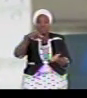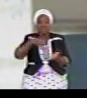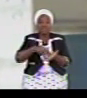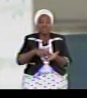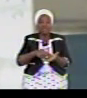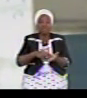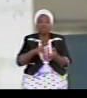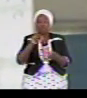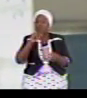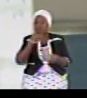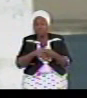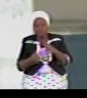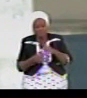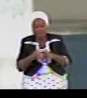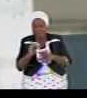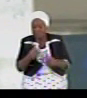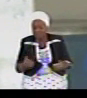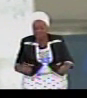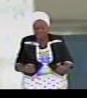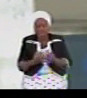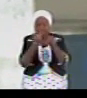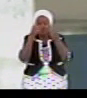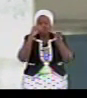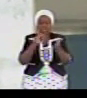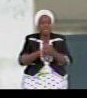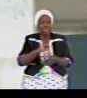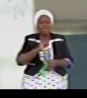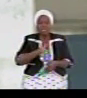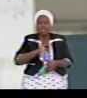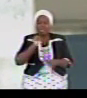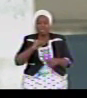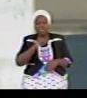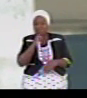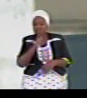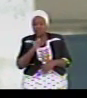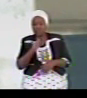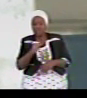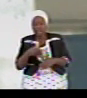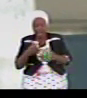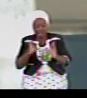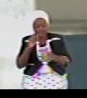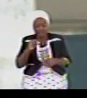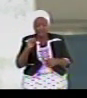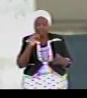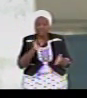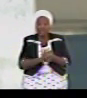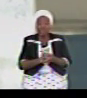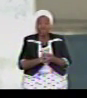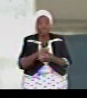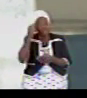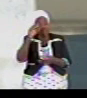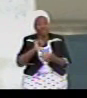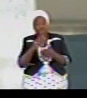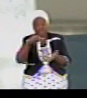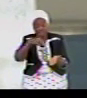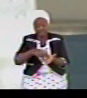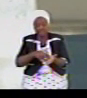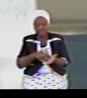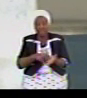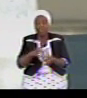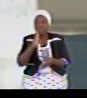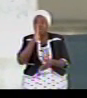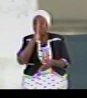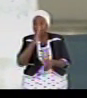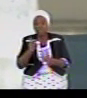no challenge that I cannot take. Let him that thinketh he standeth, take heed